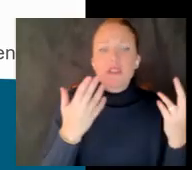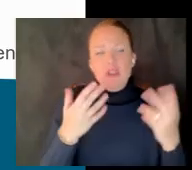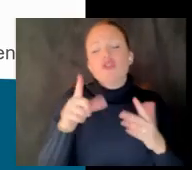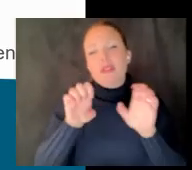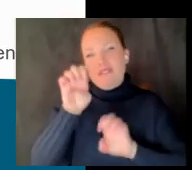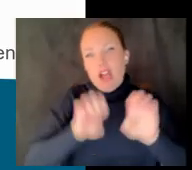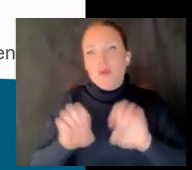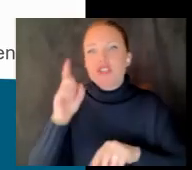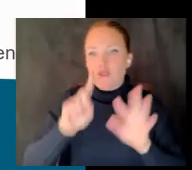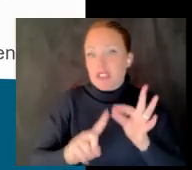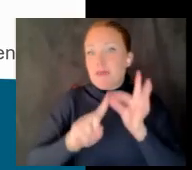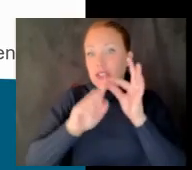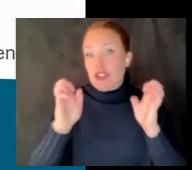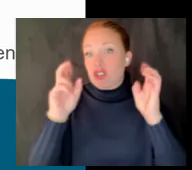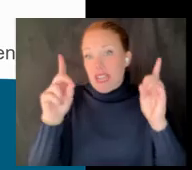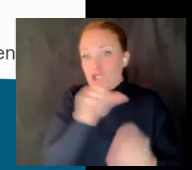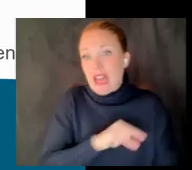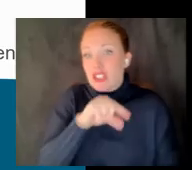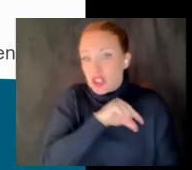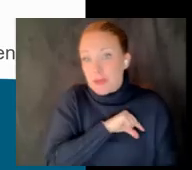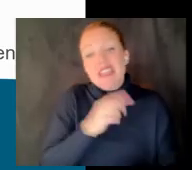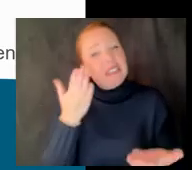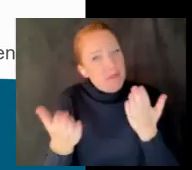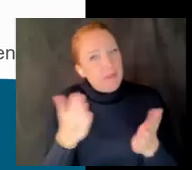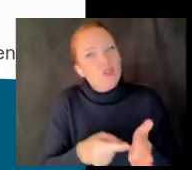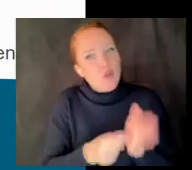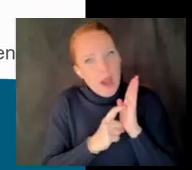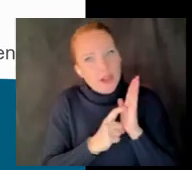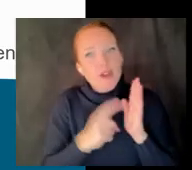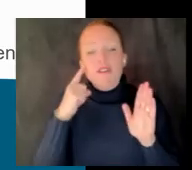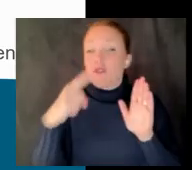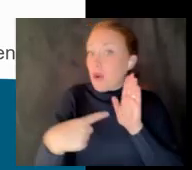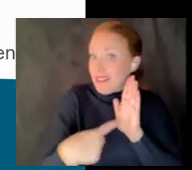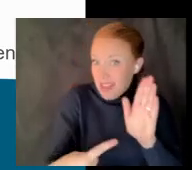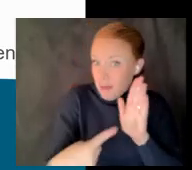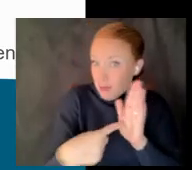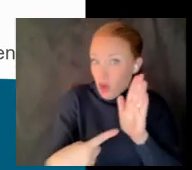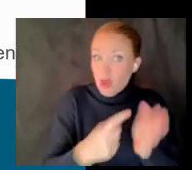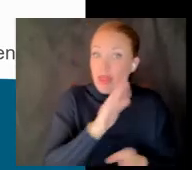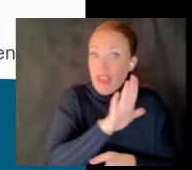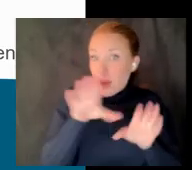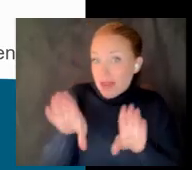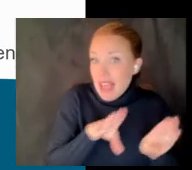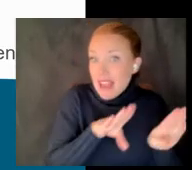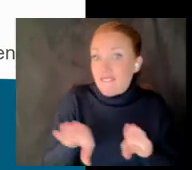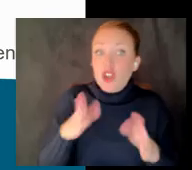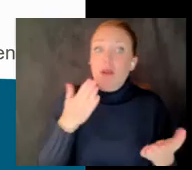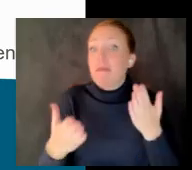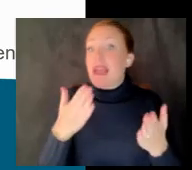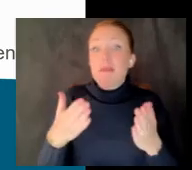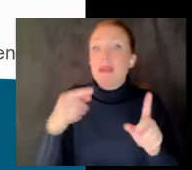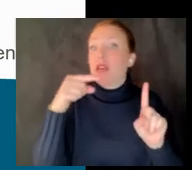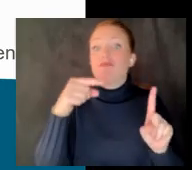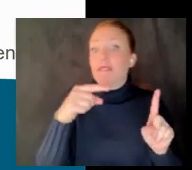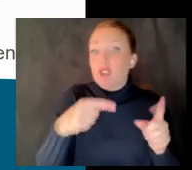special education eligibility may be necessary. Some examples of some student behavior that may trigger going back through the